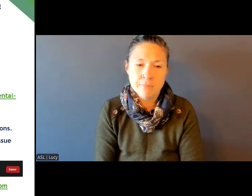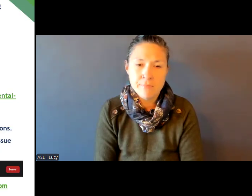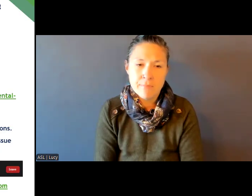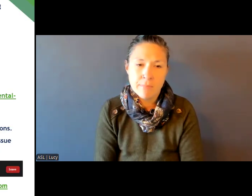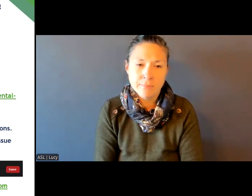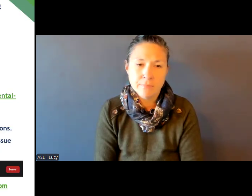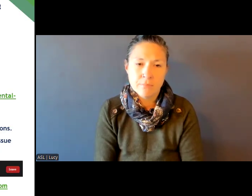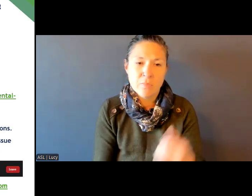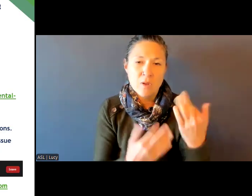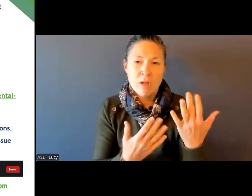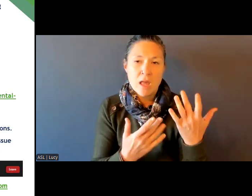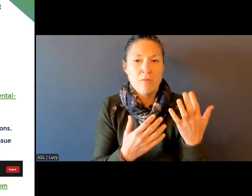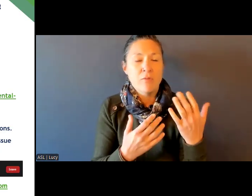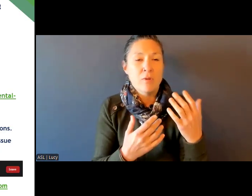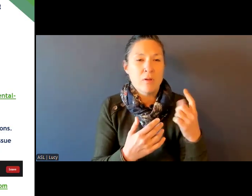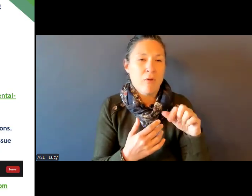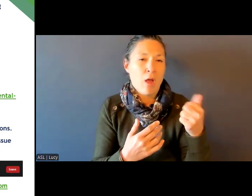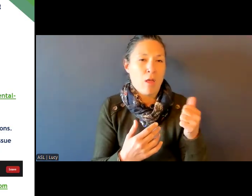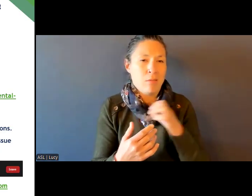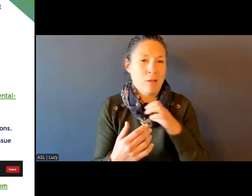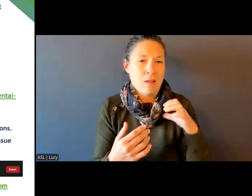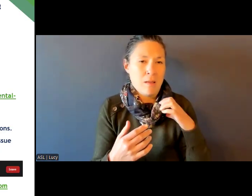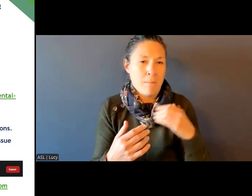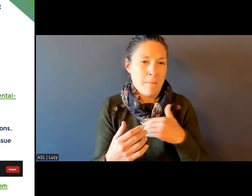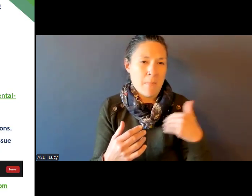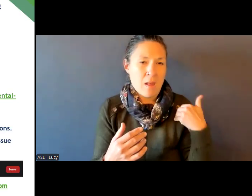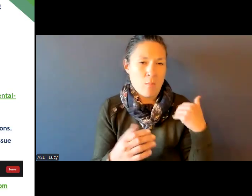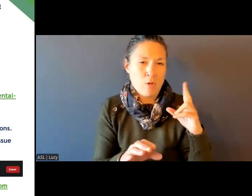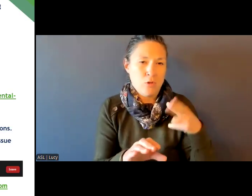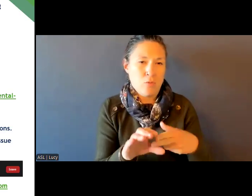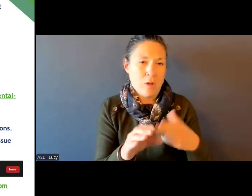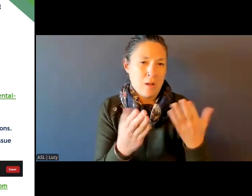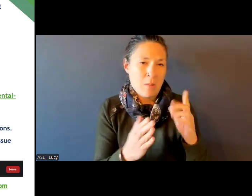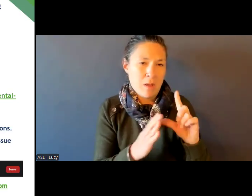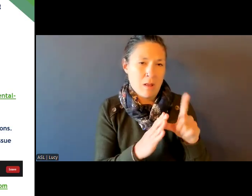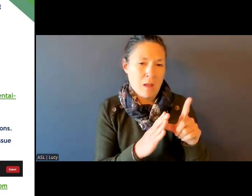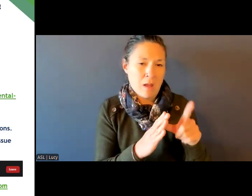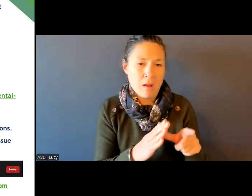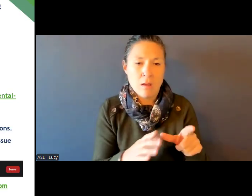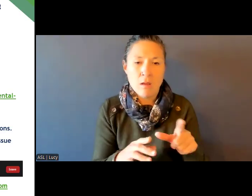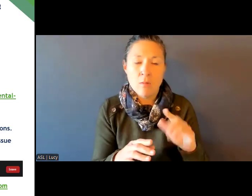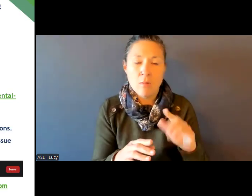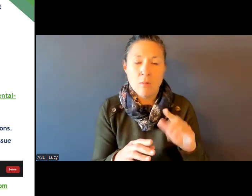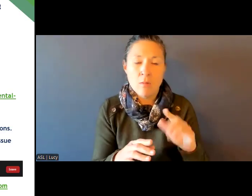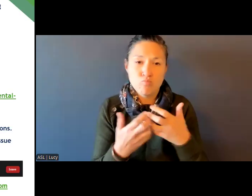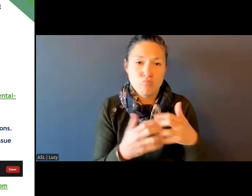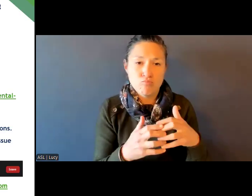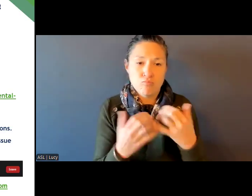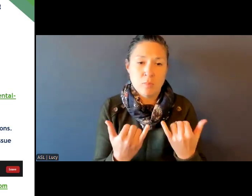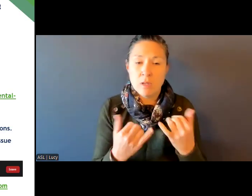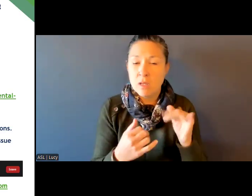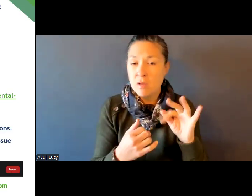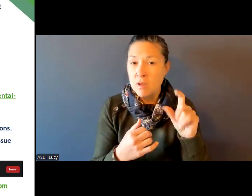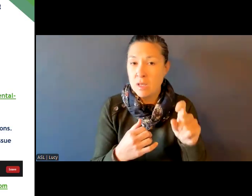But yeah, so I think we're in a pretty good shape right now. Let me know if anyone has any things that come